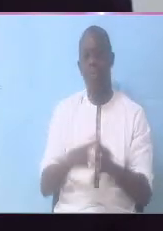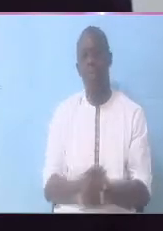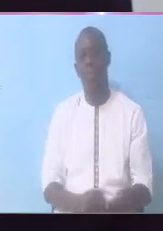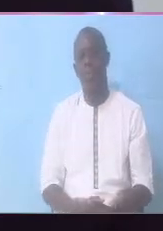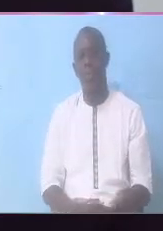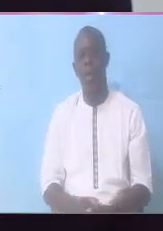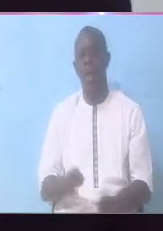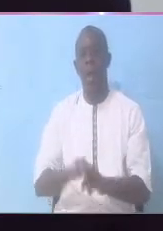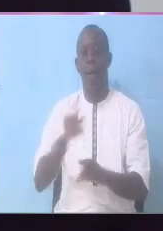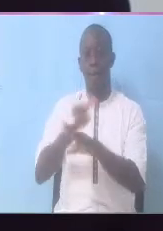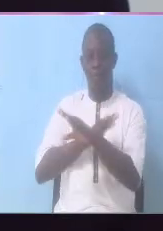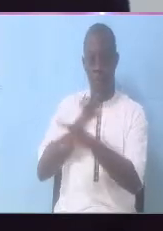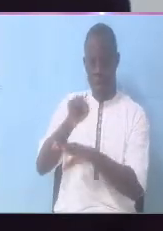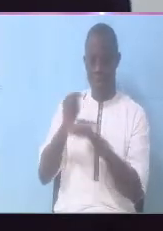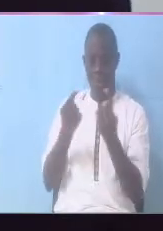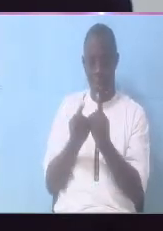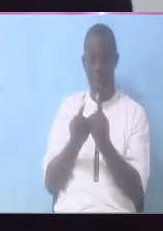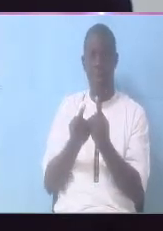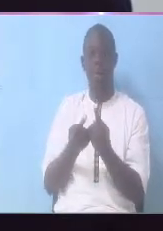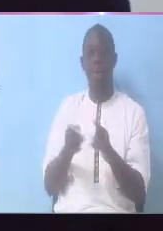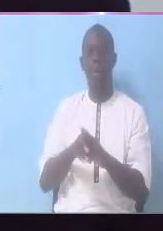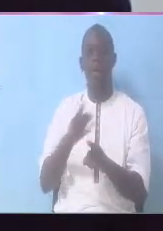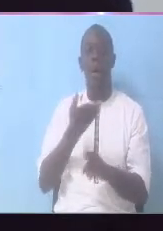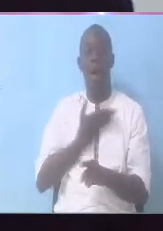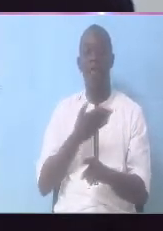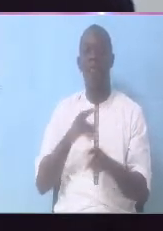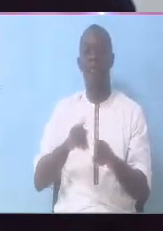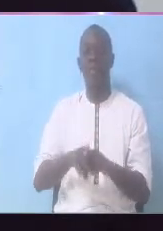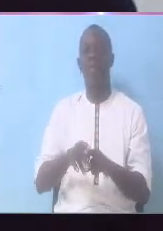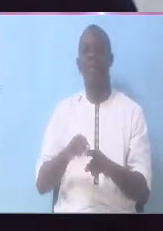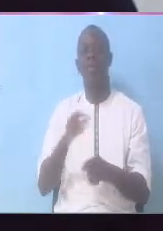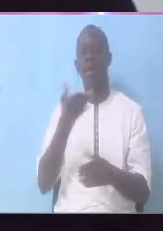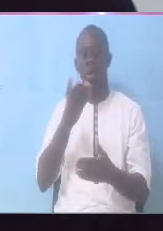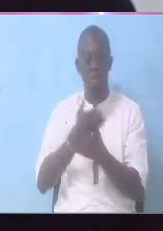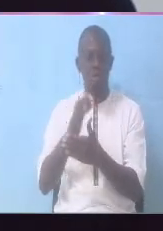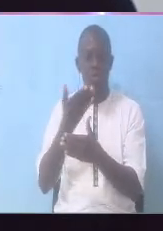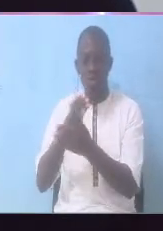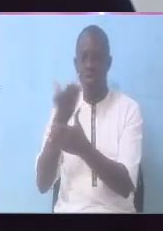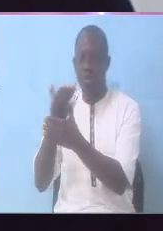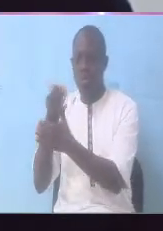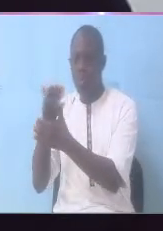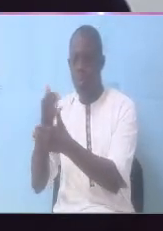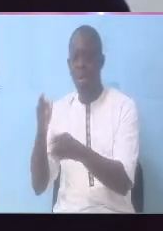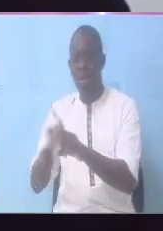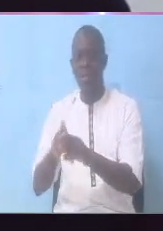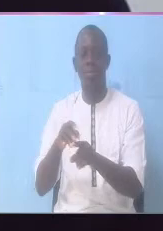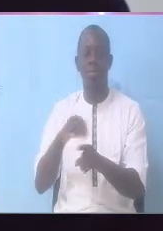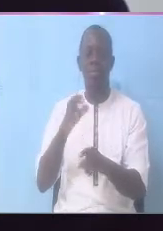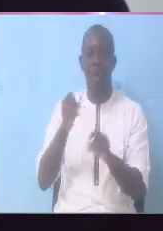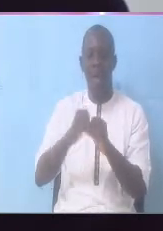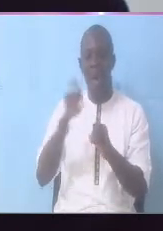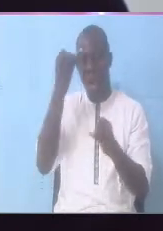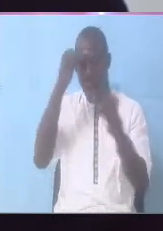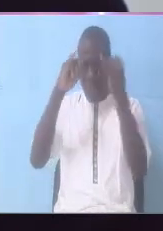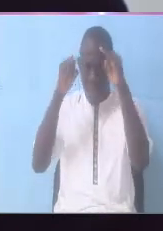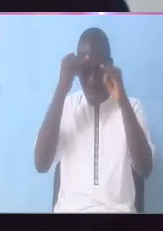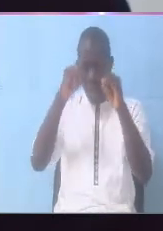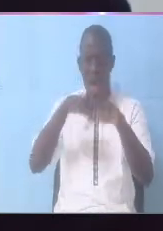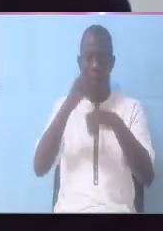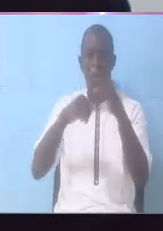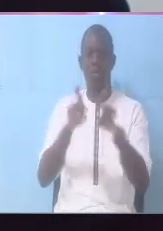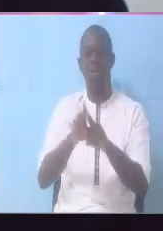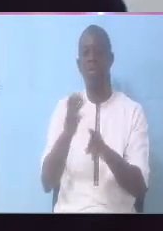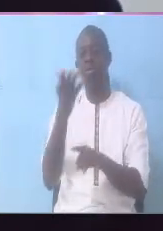But before this, I used to have very disturbing dreams, and I keep telling him, sir, there's a betrayal, I don't know where it's coming from. So he called me to say, you see, what you've been telling me all